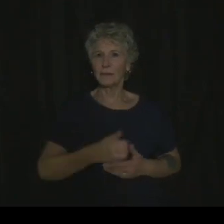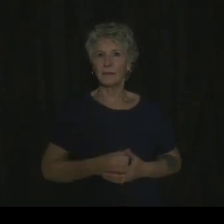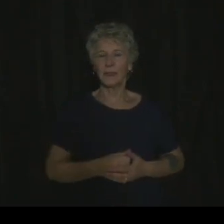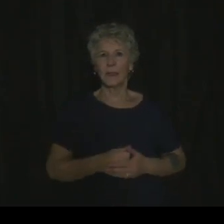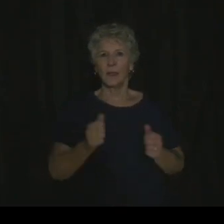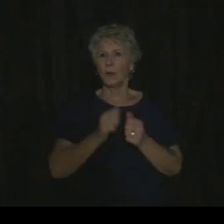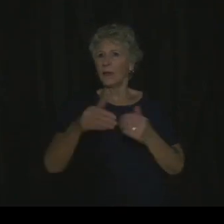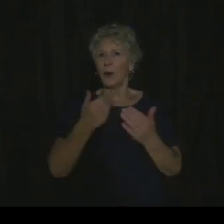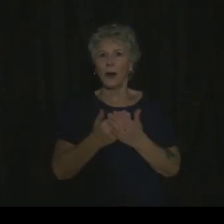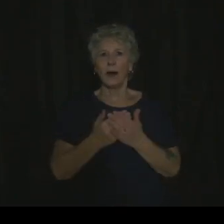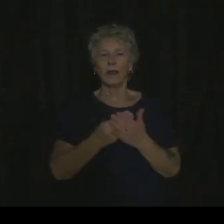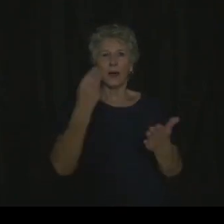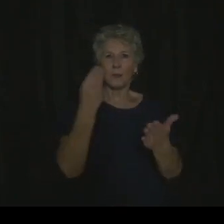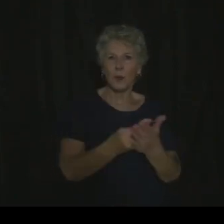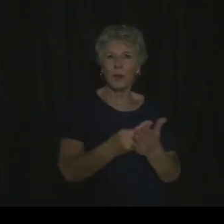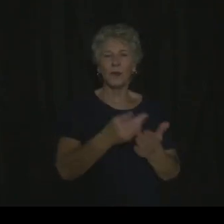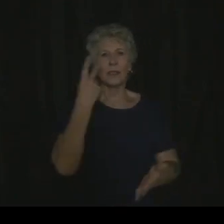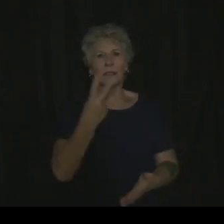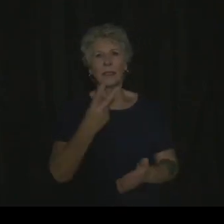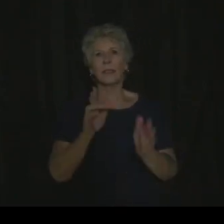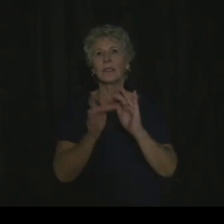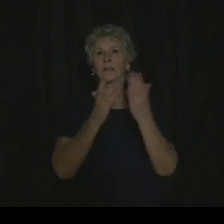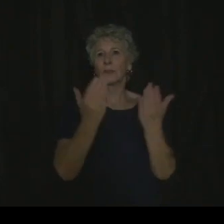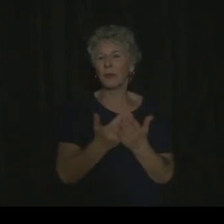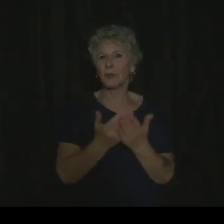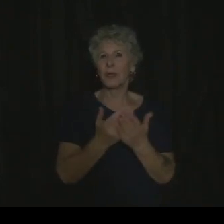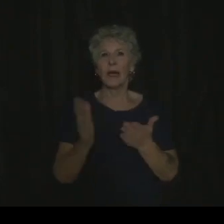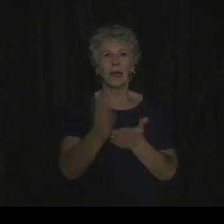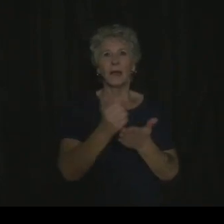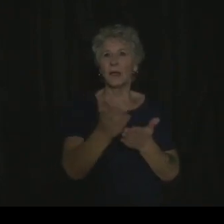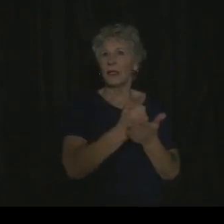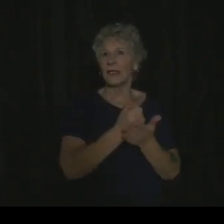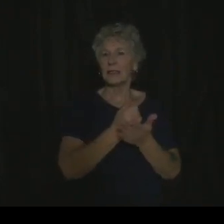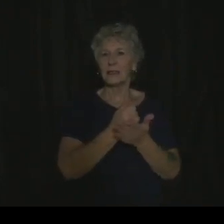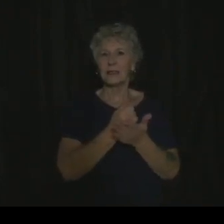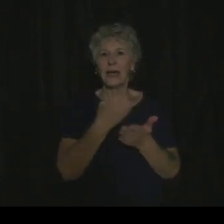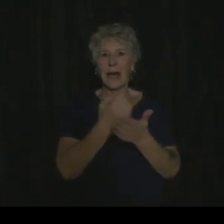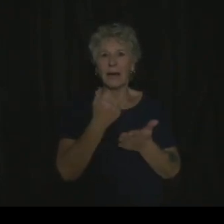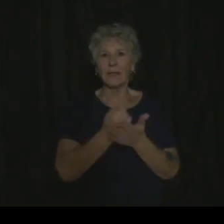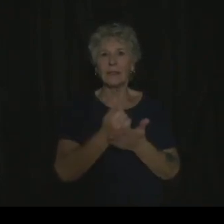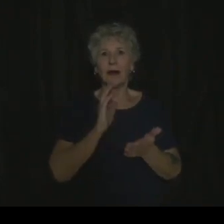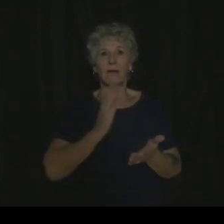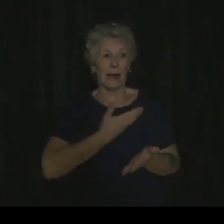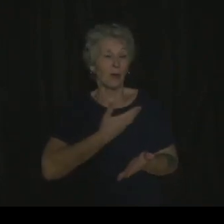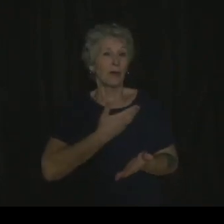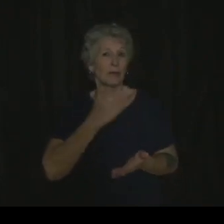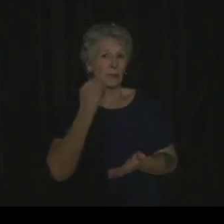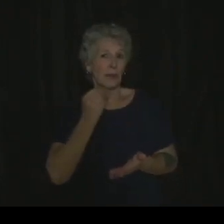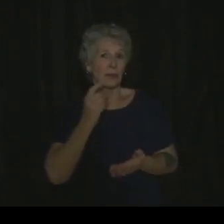With all the evidence we see in Scripture and all the collective evidence of our experiences about our lack of